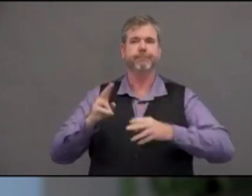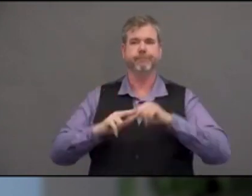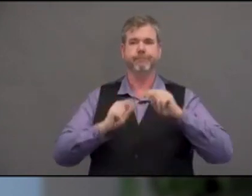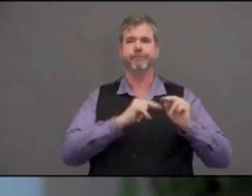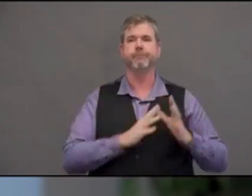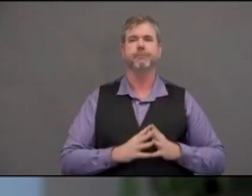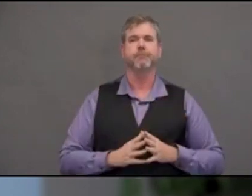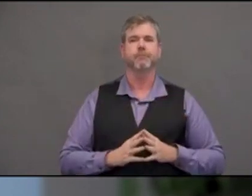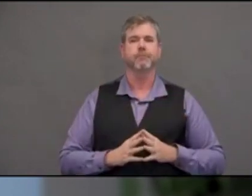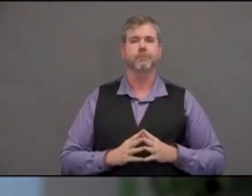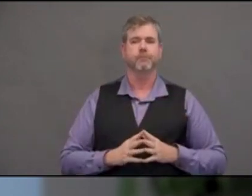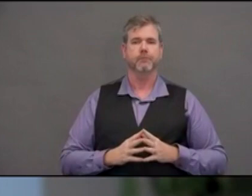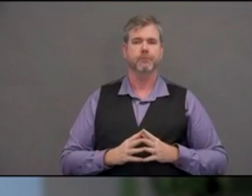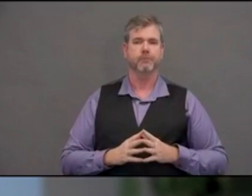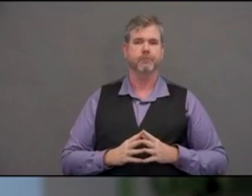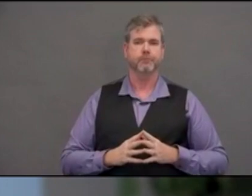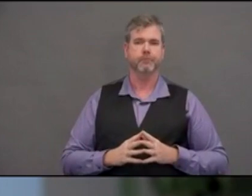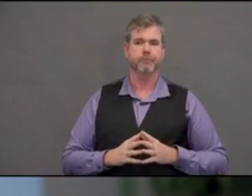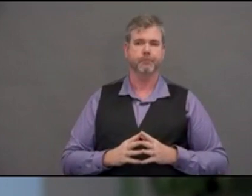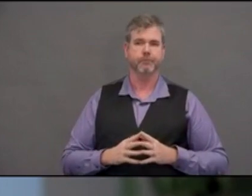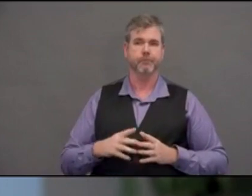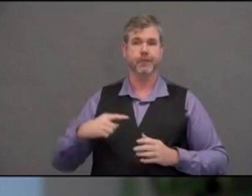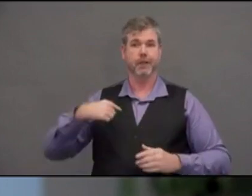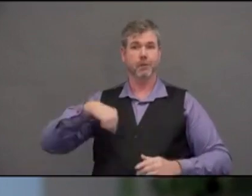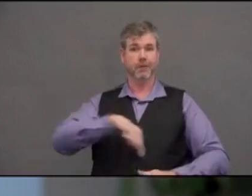service employees, and therefore we can